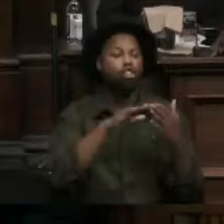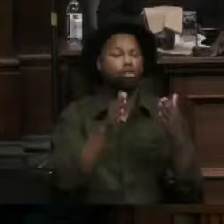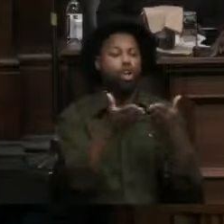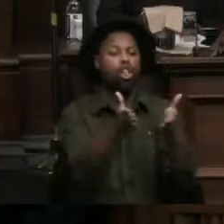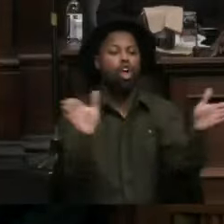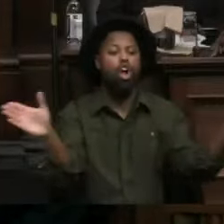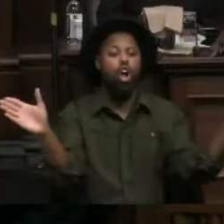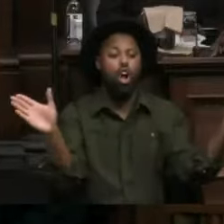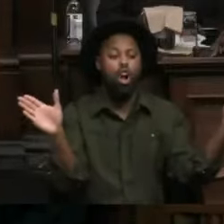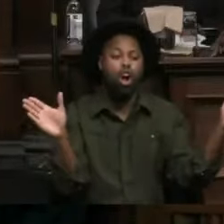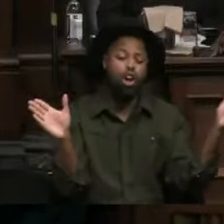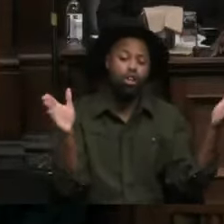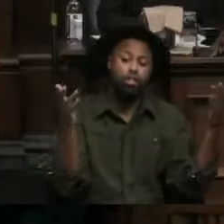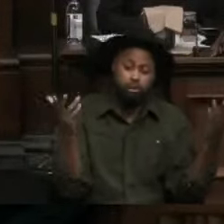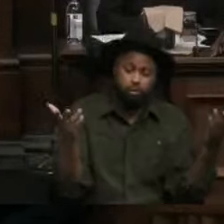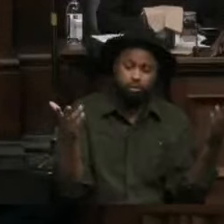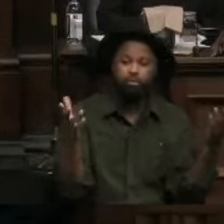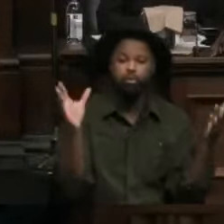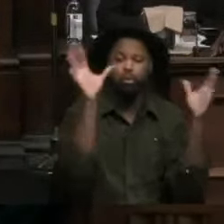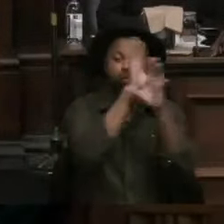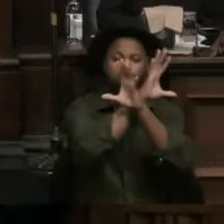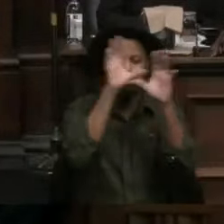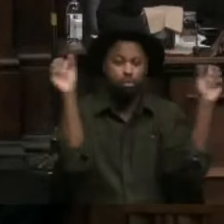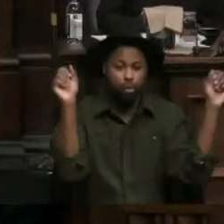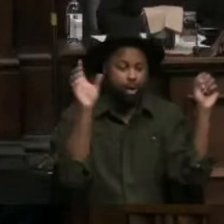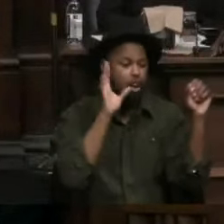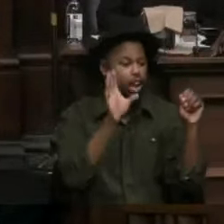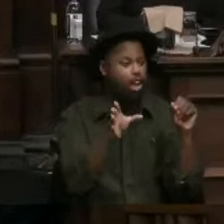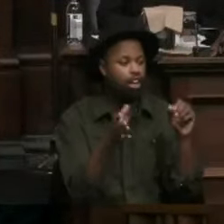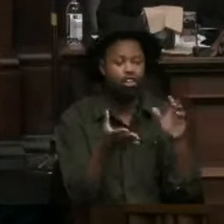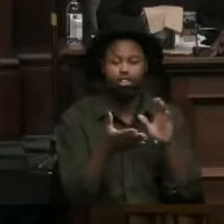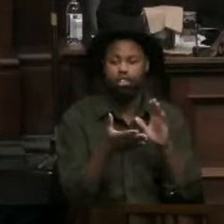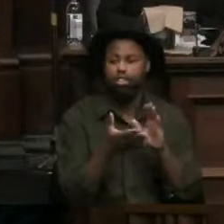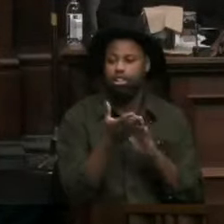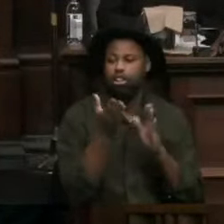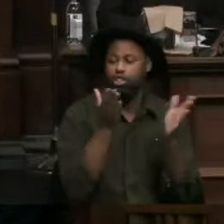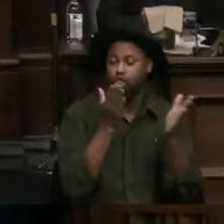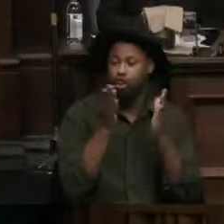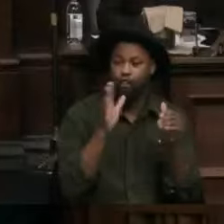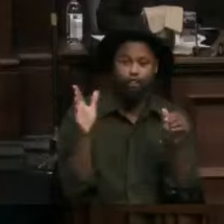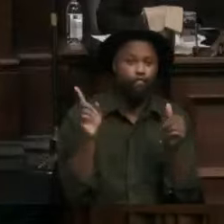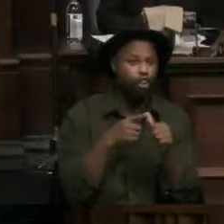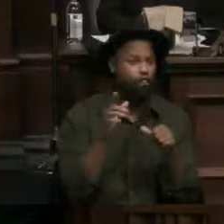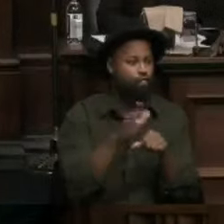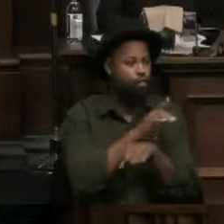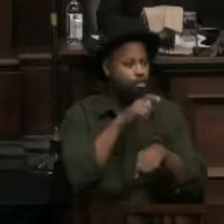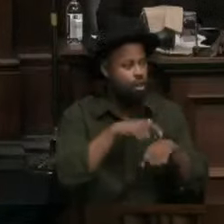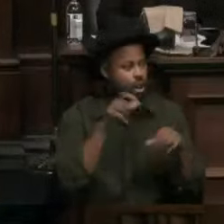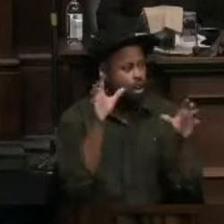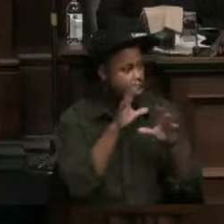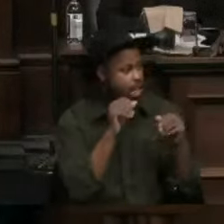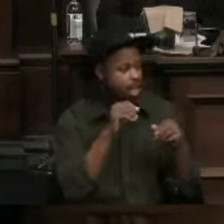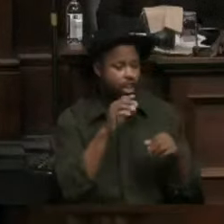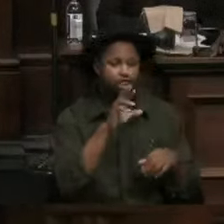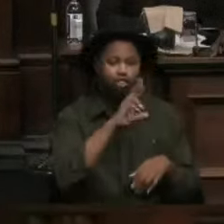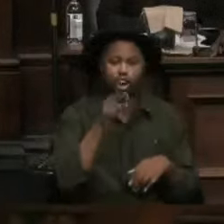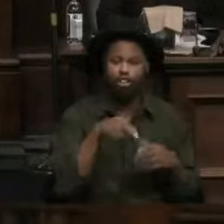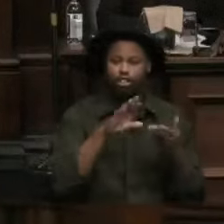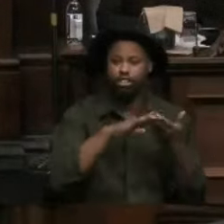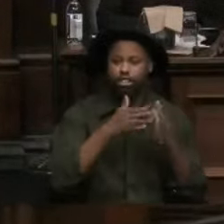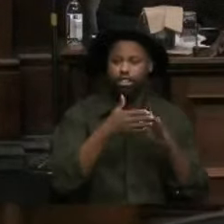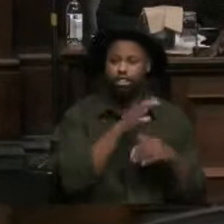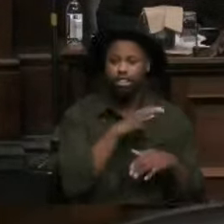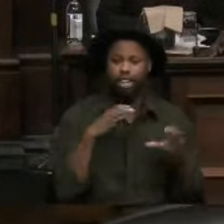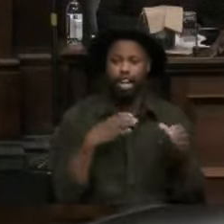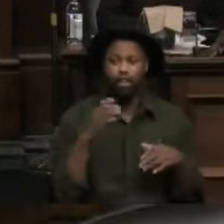And whereas President Melendez is currently serving his first full term on Rochester City Council after being appointed to the role